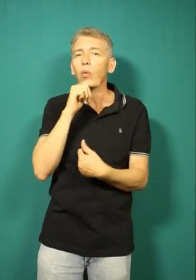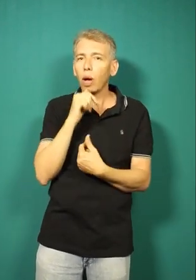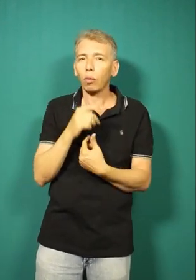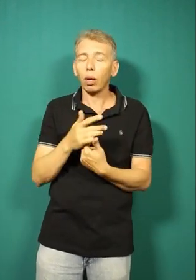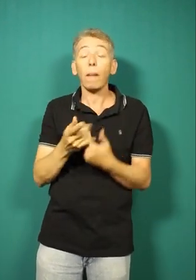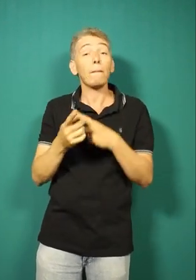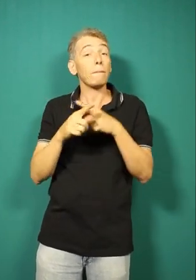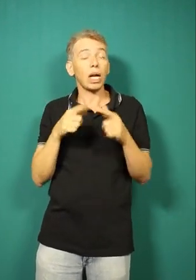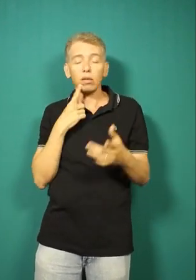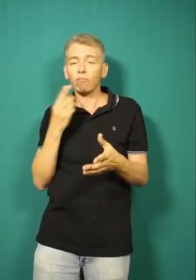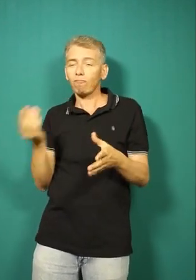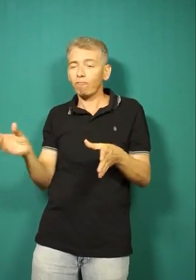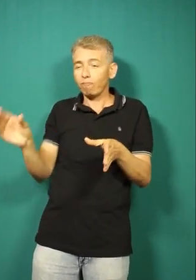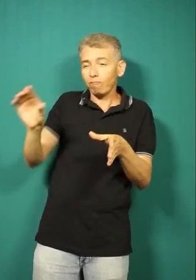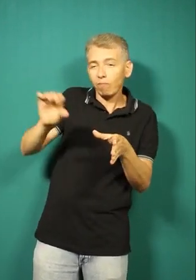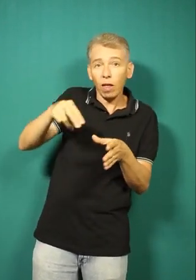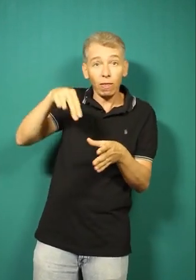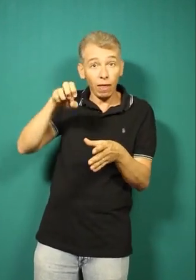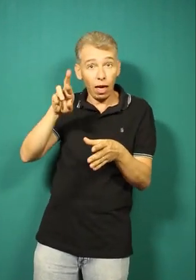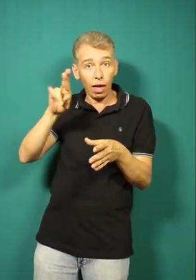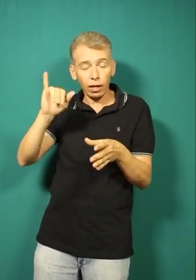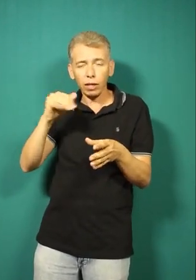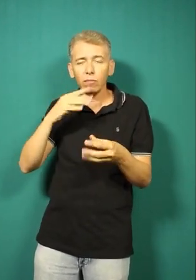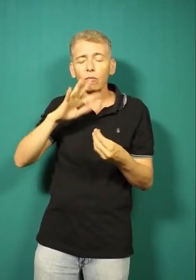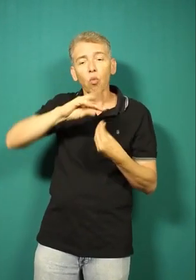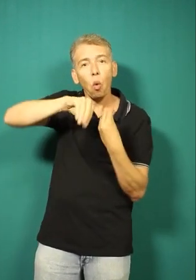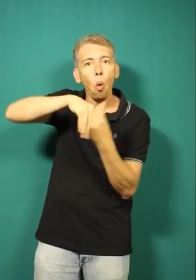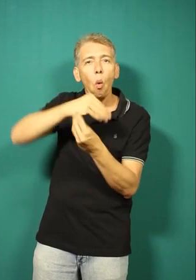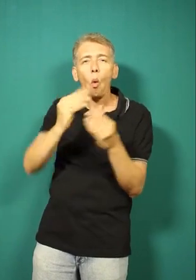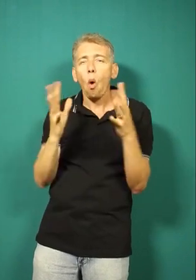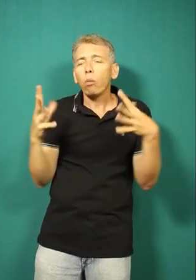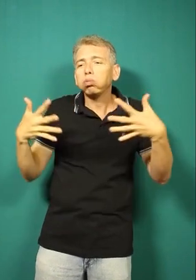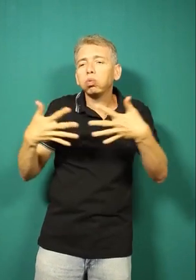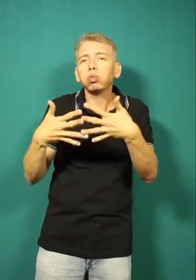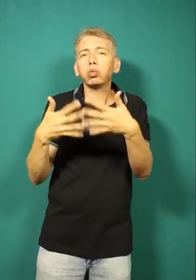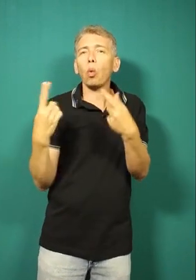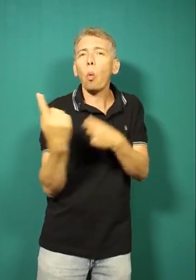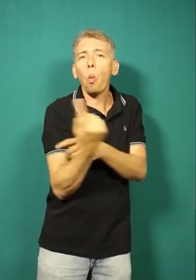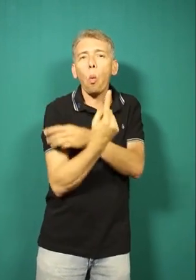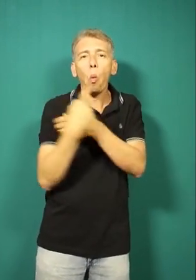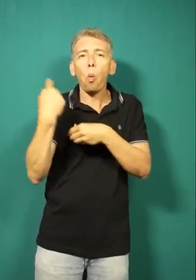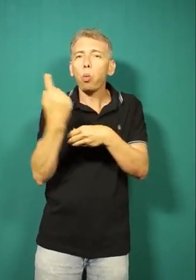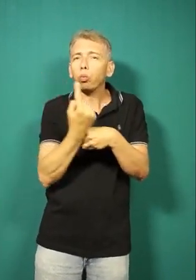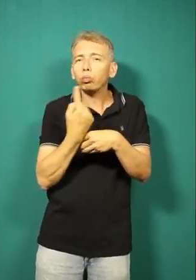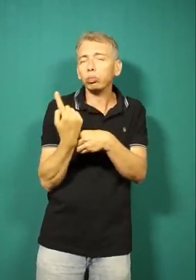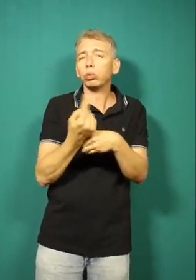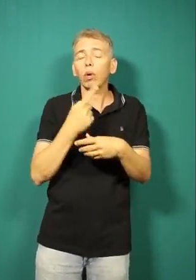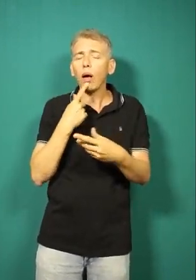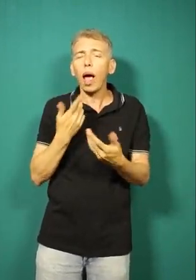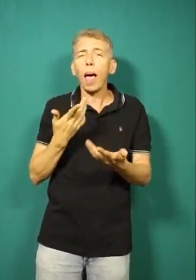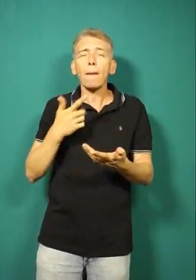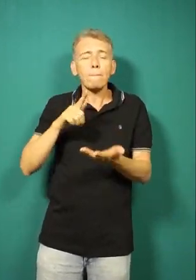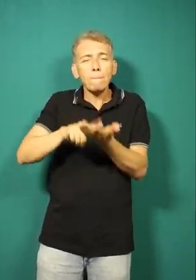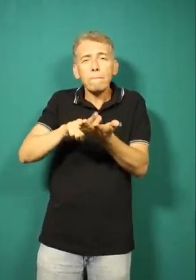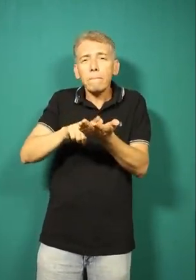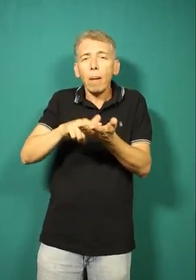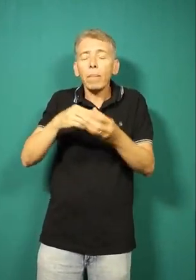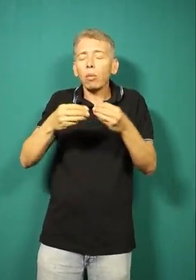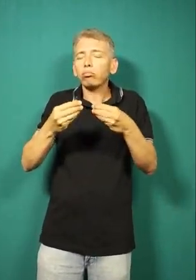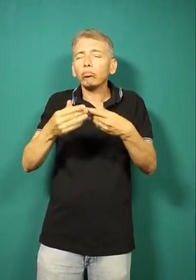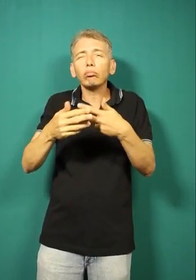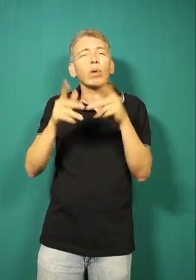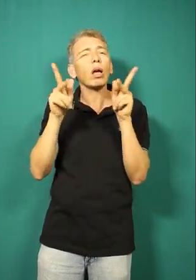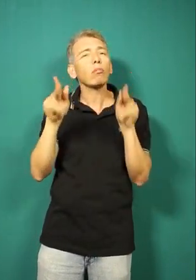adding neri, the fibers are set evenly and the thickness of the paper becomes uniform.